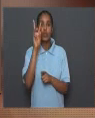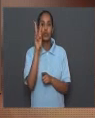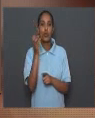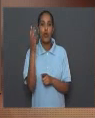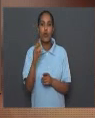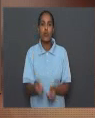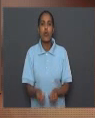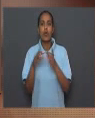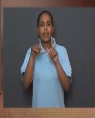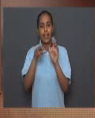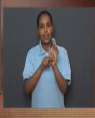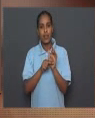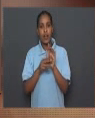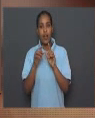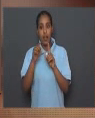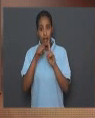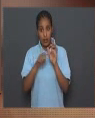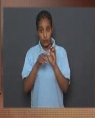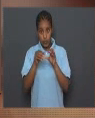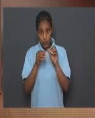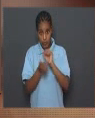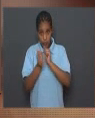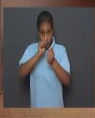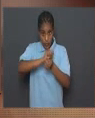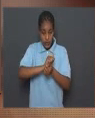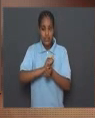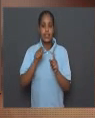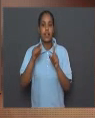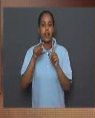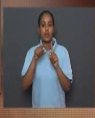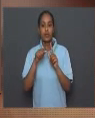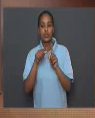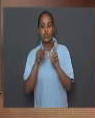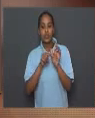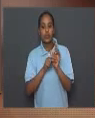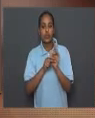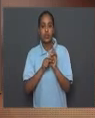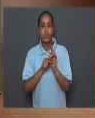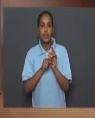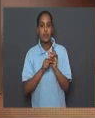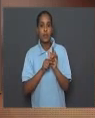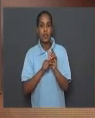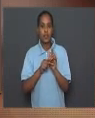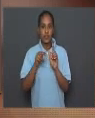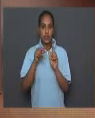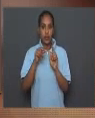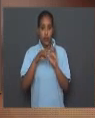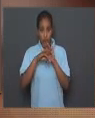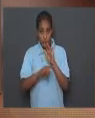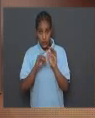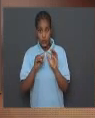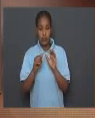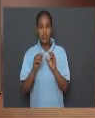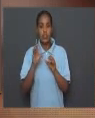or more negative ions move towards the anode. The ion lower in the series